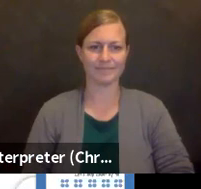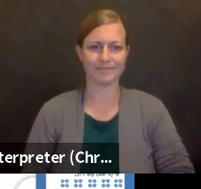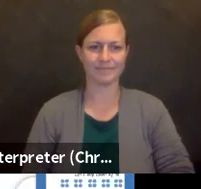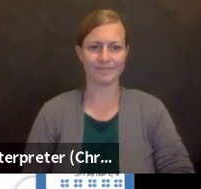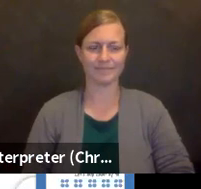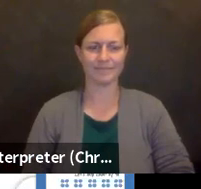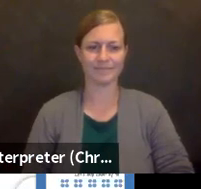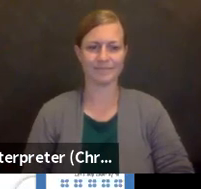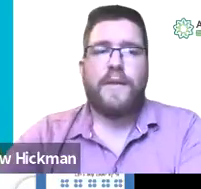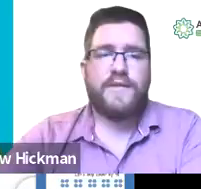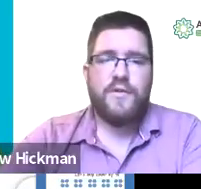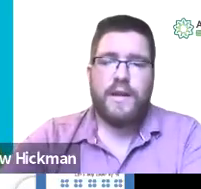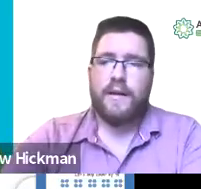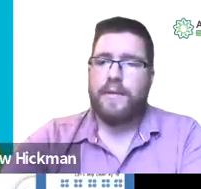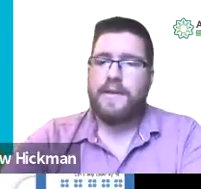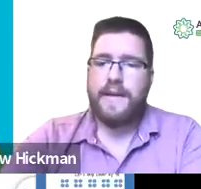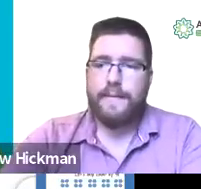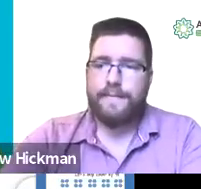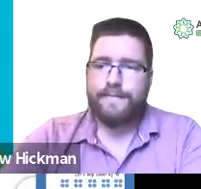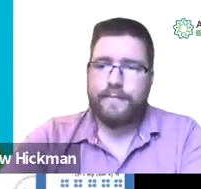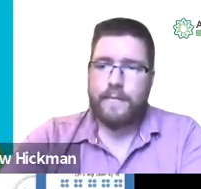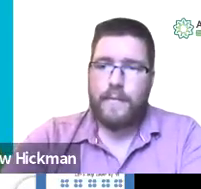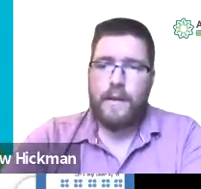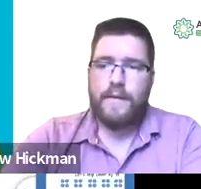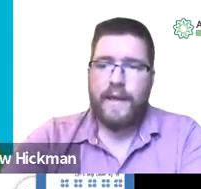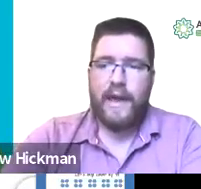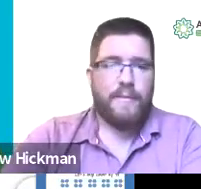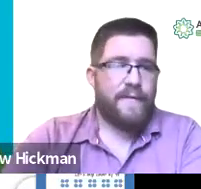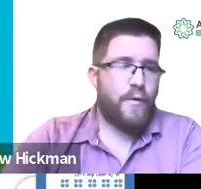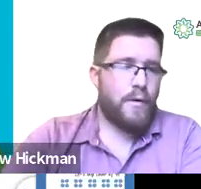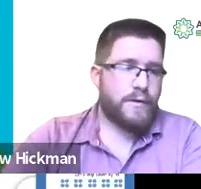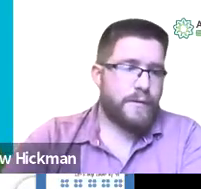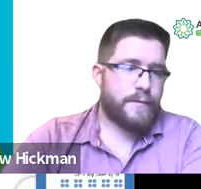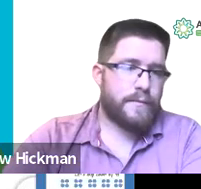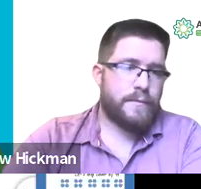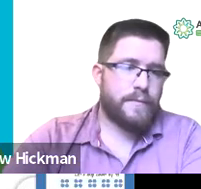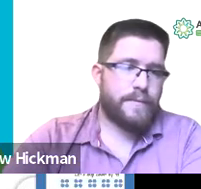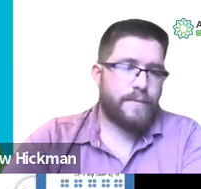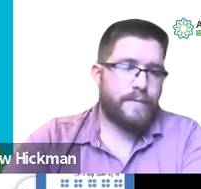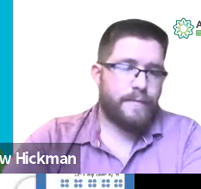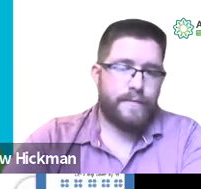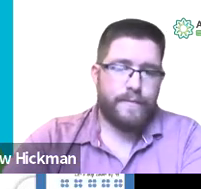Okay, so the student completes it. They counted by fours.